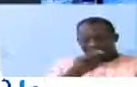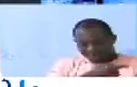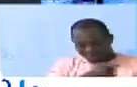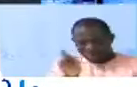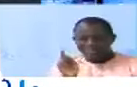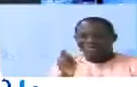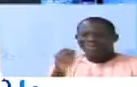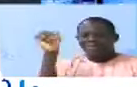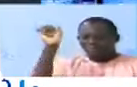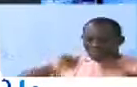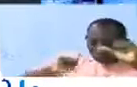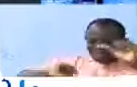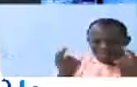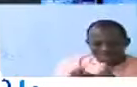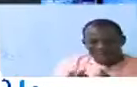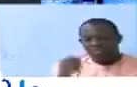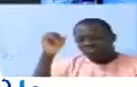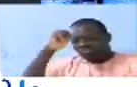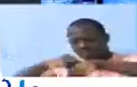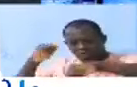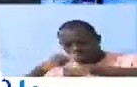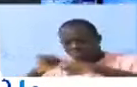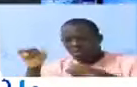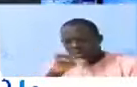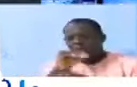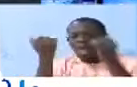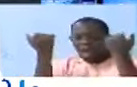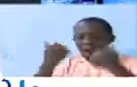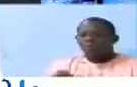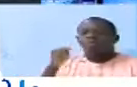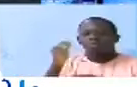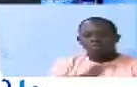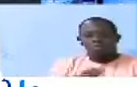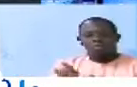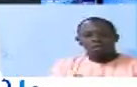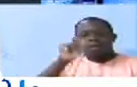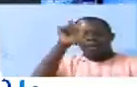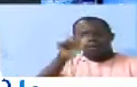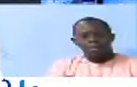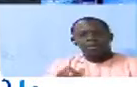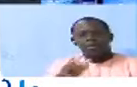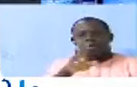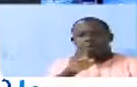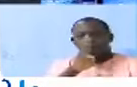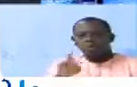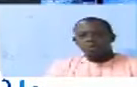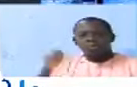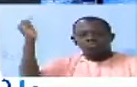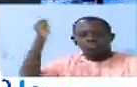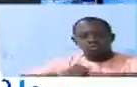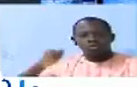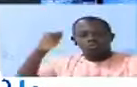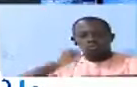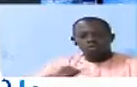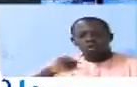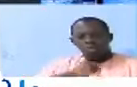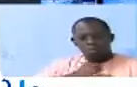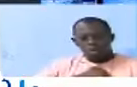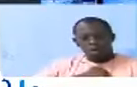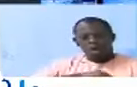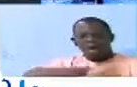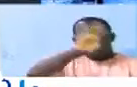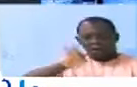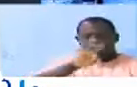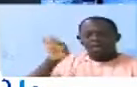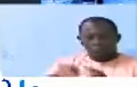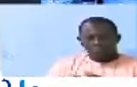atrocities, these tortures, that somebody would torture his own relative. And I think this might be the